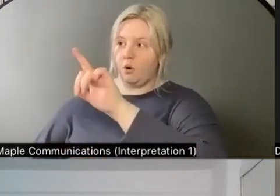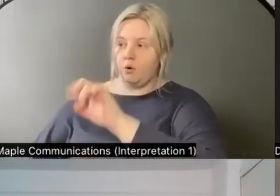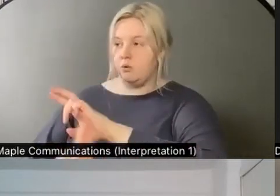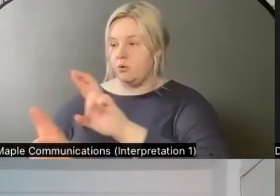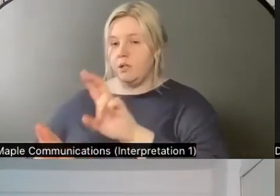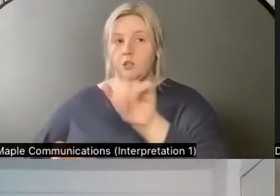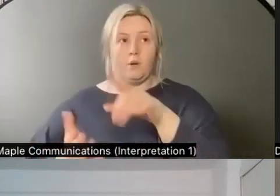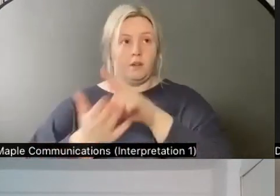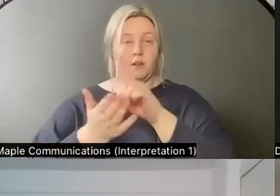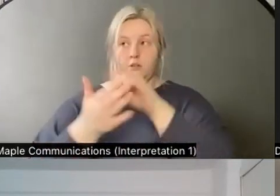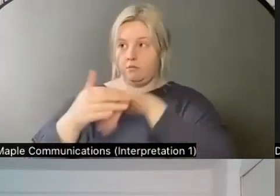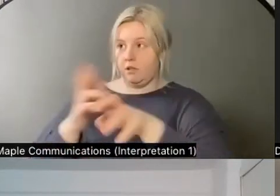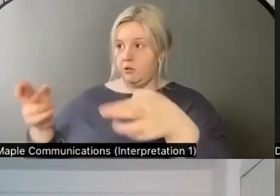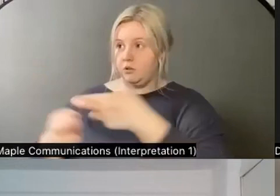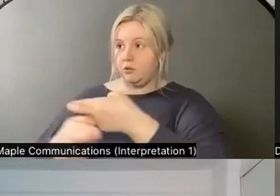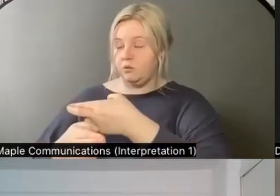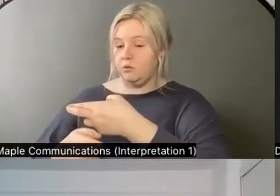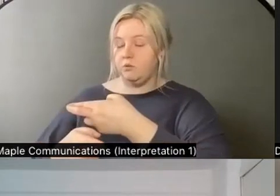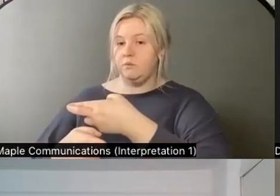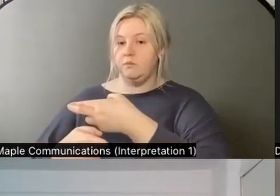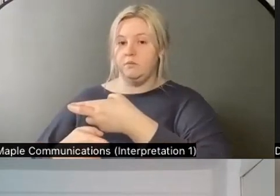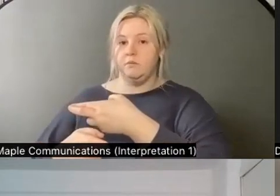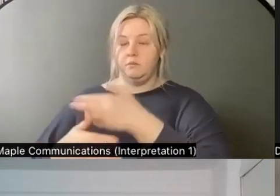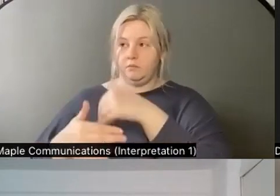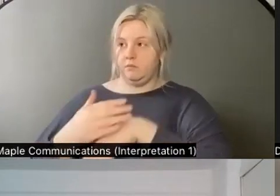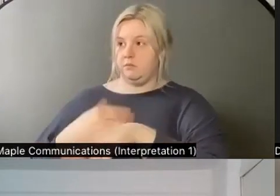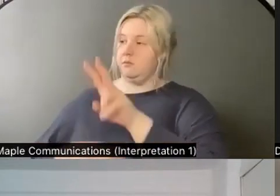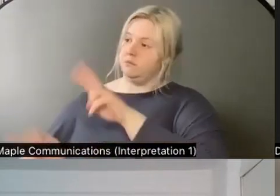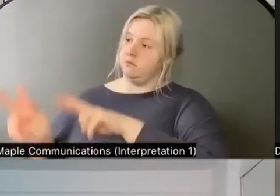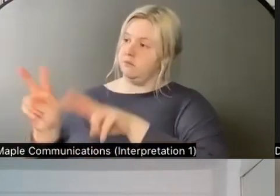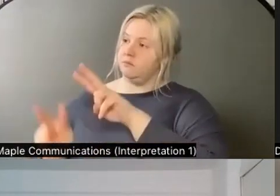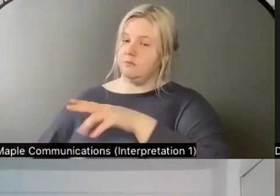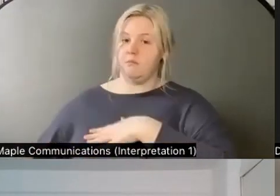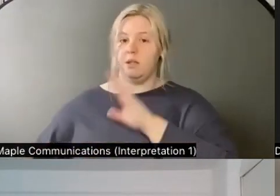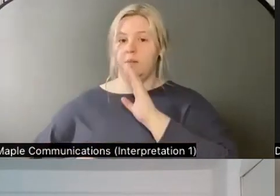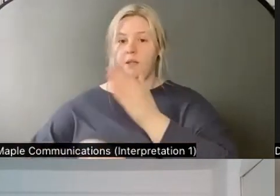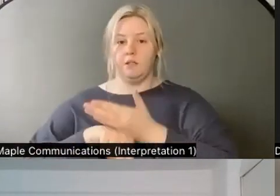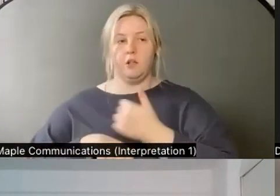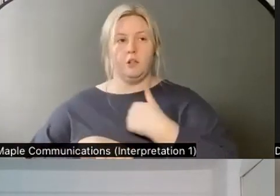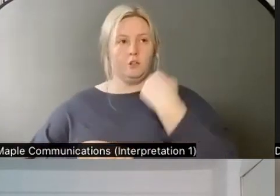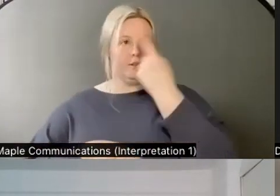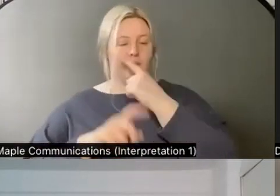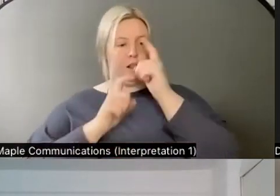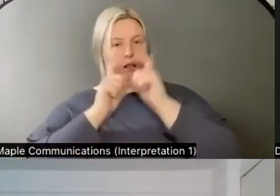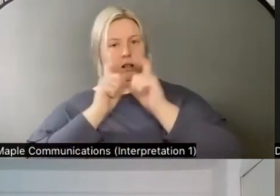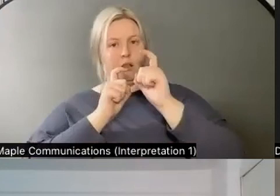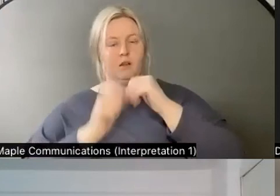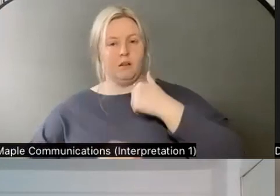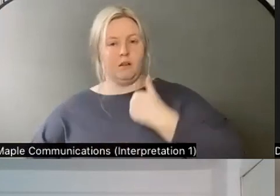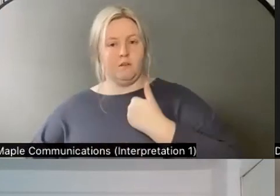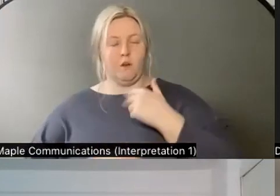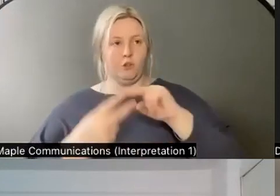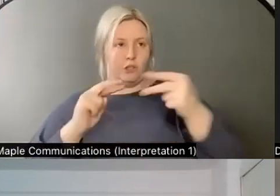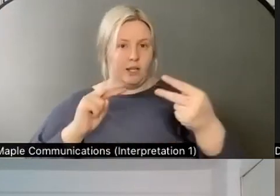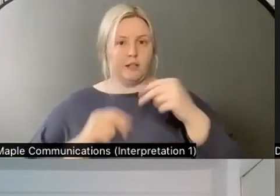room, she walked into the room and looked at Eleanor, and Eleanor has some facial differences because of her genetic differences.